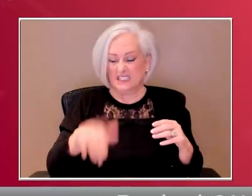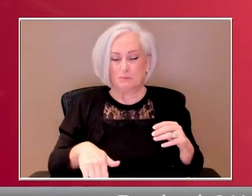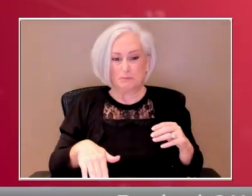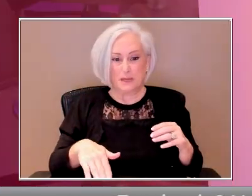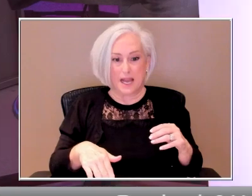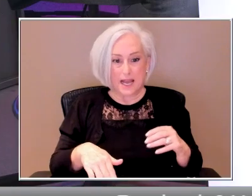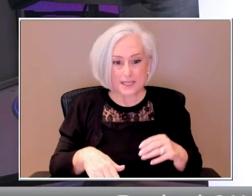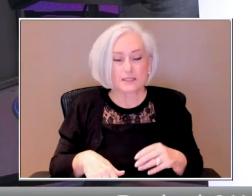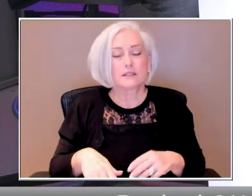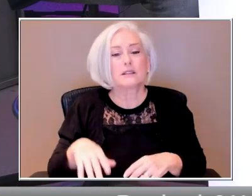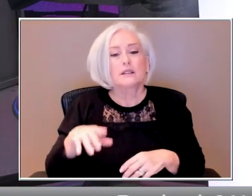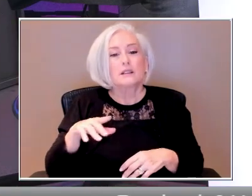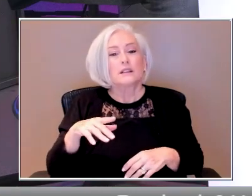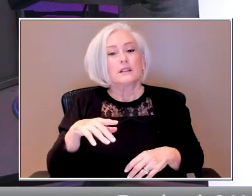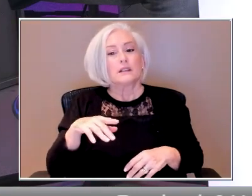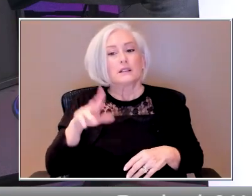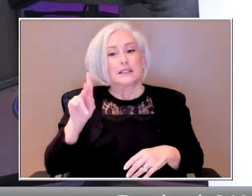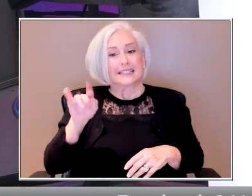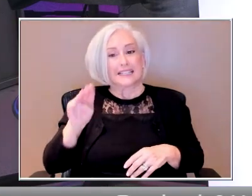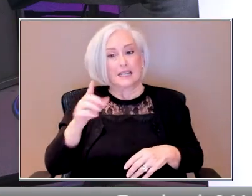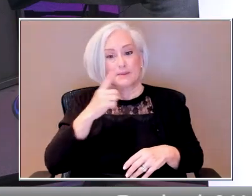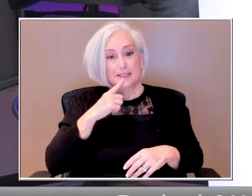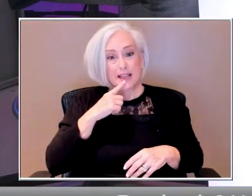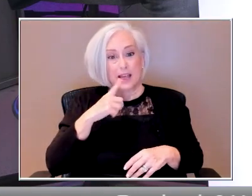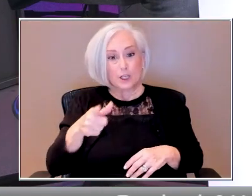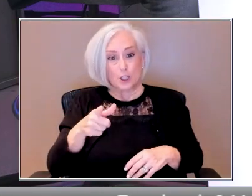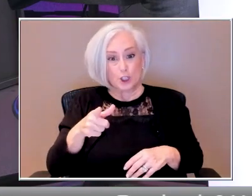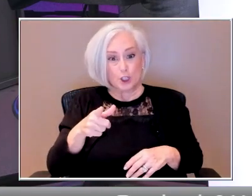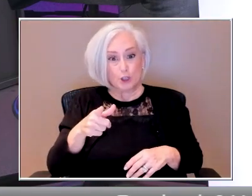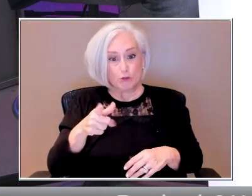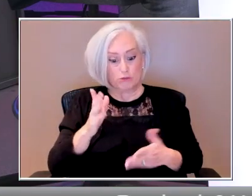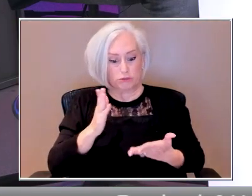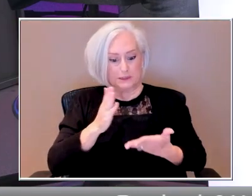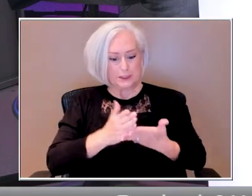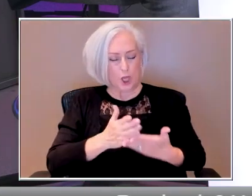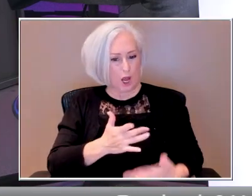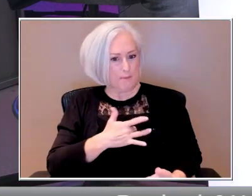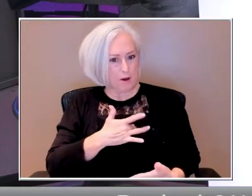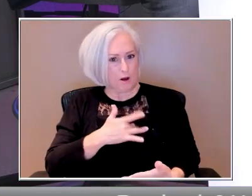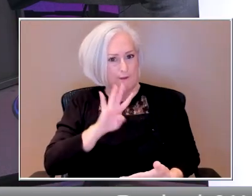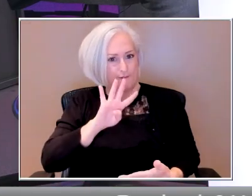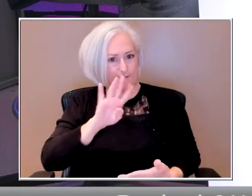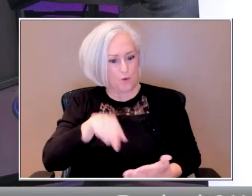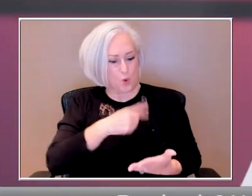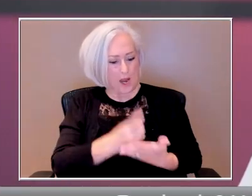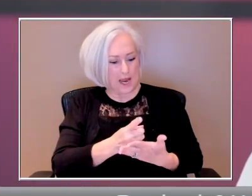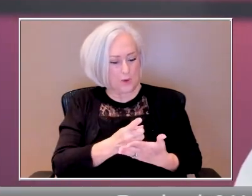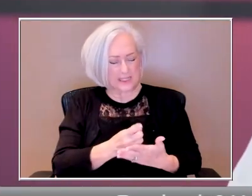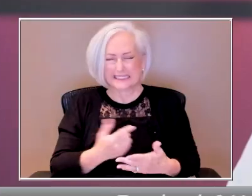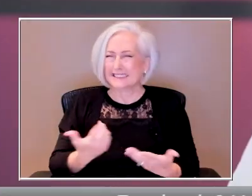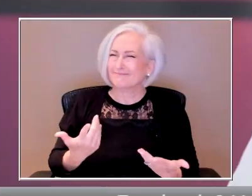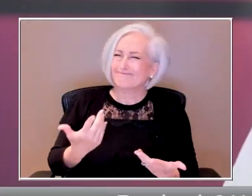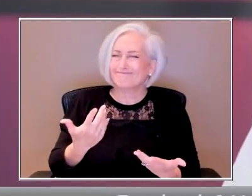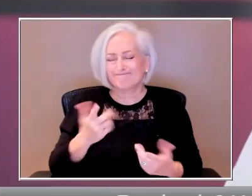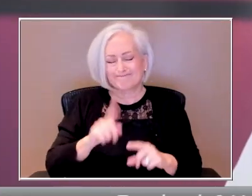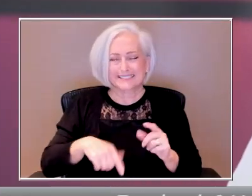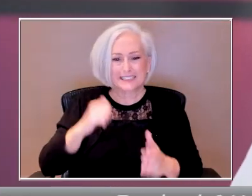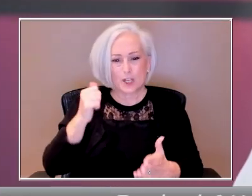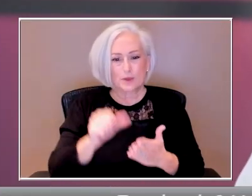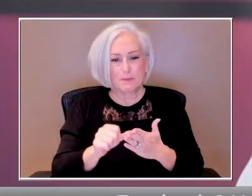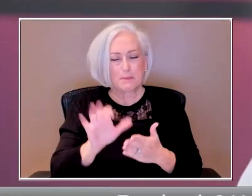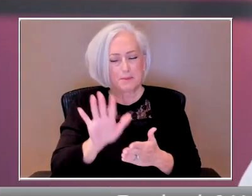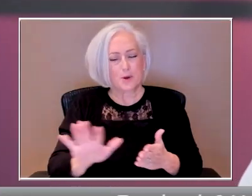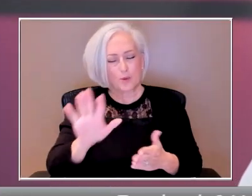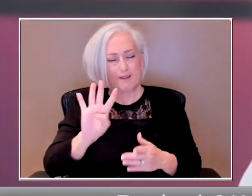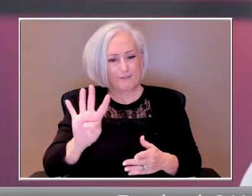you stopped Luke's heart for 4 hours? I can't remember. It's somewhere around that. So admittedly, the plan for Luke was